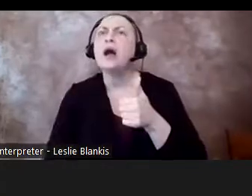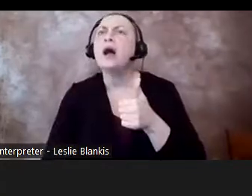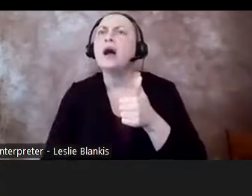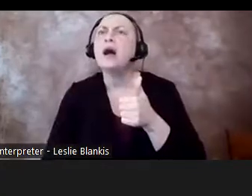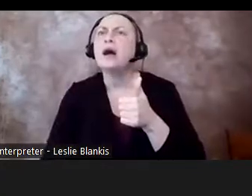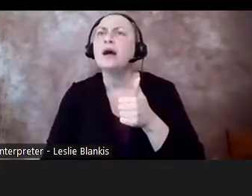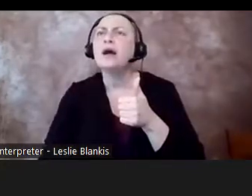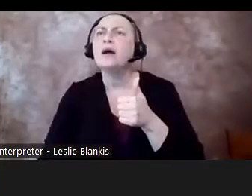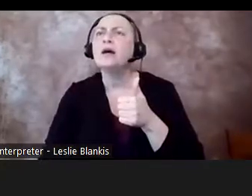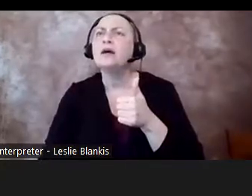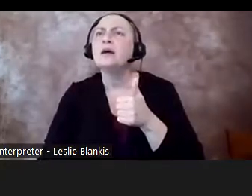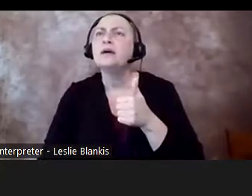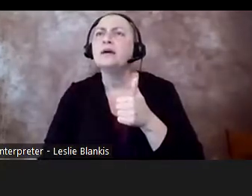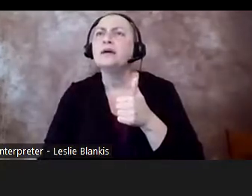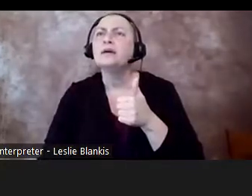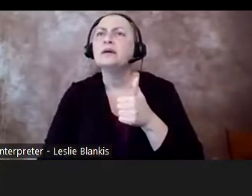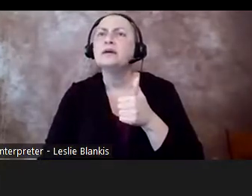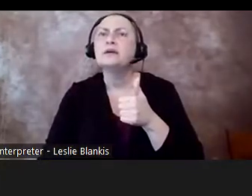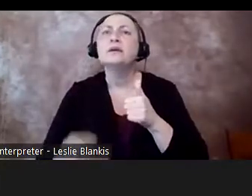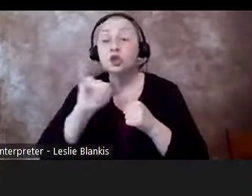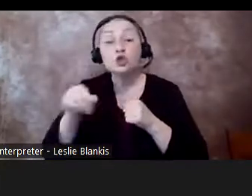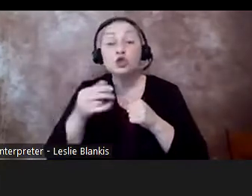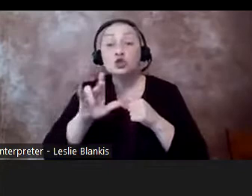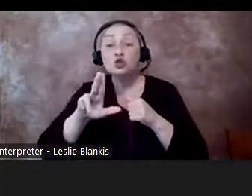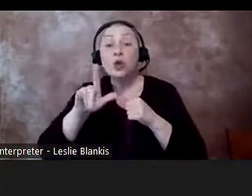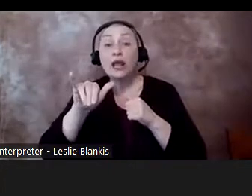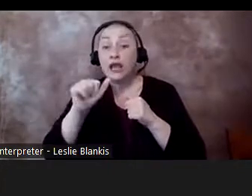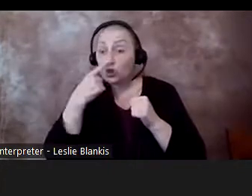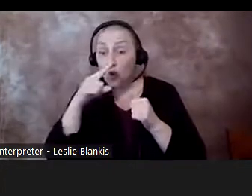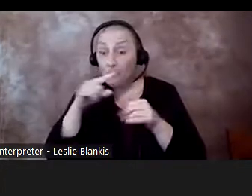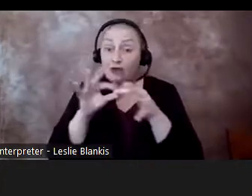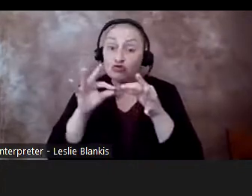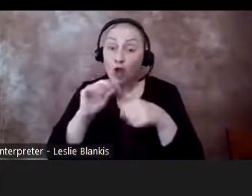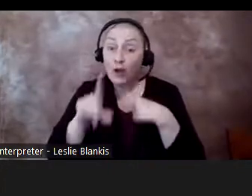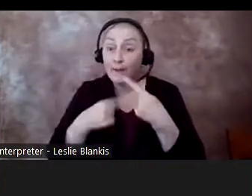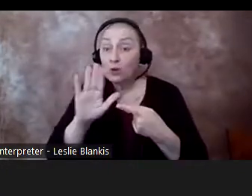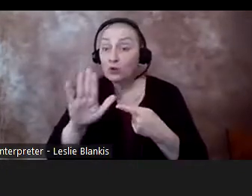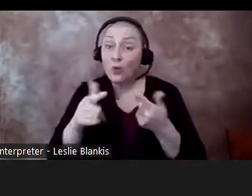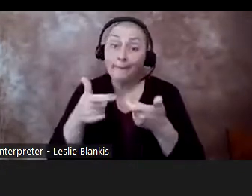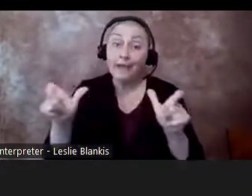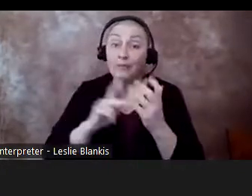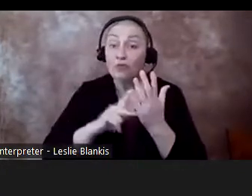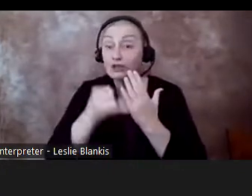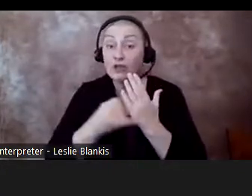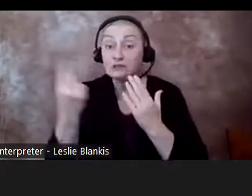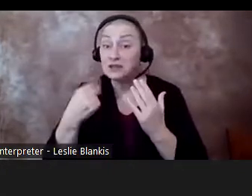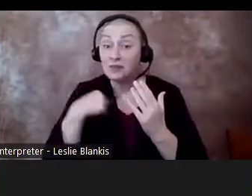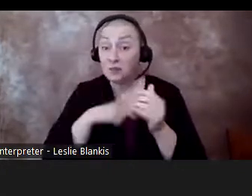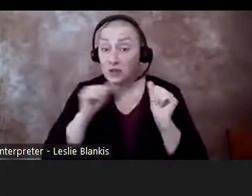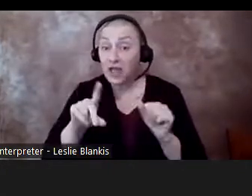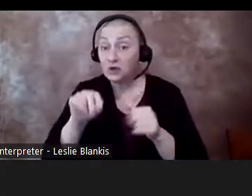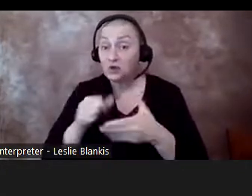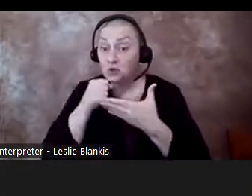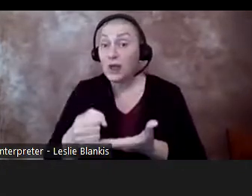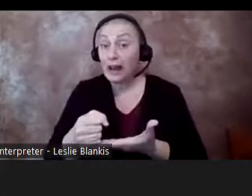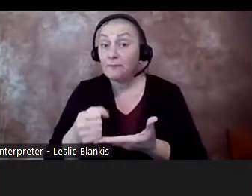Julia, do you mind talking a little bit about your big projects that you're having and anything we can do to help? Because I think we're in